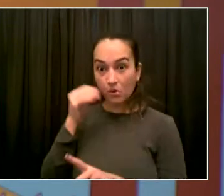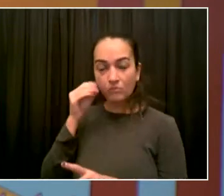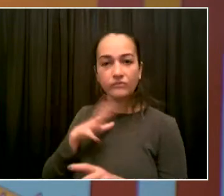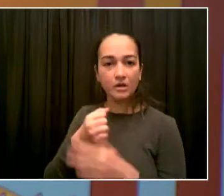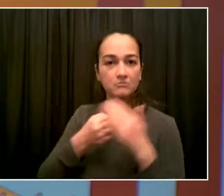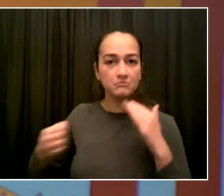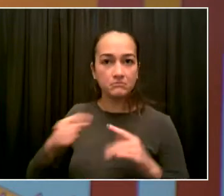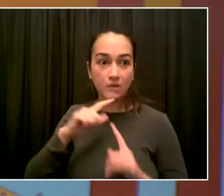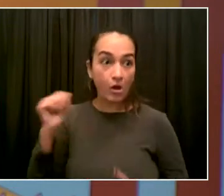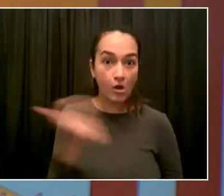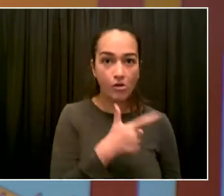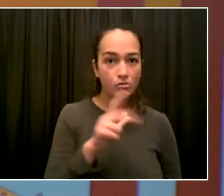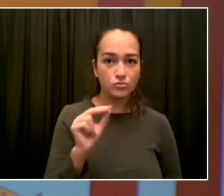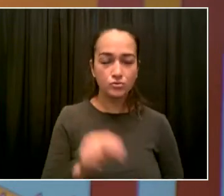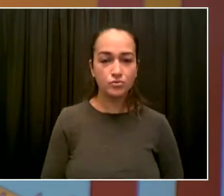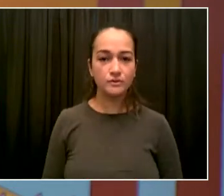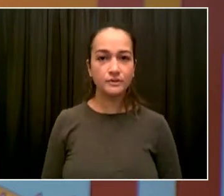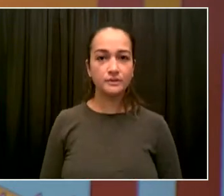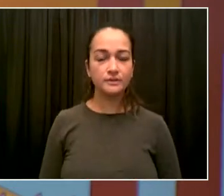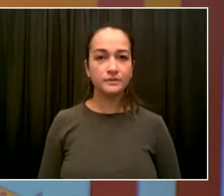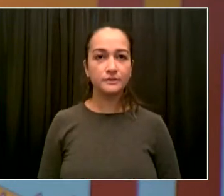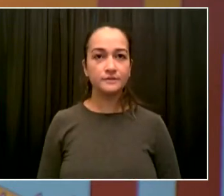That means I covered it. Go ahead, Christina.